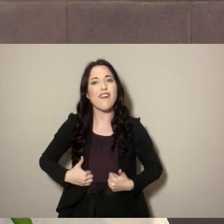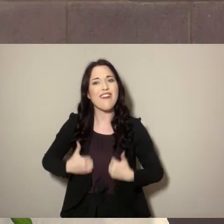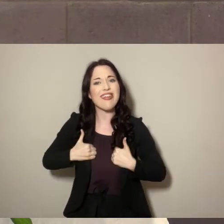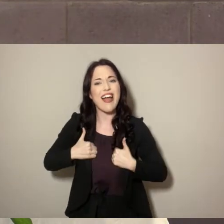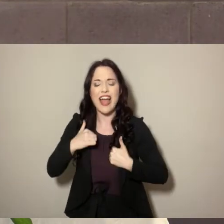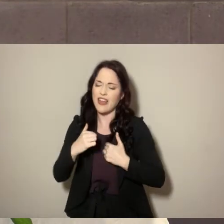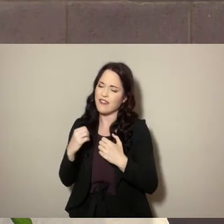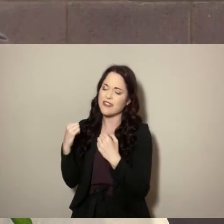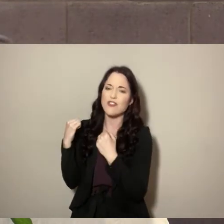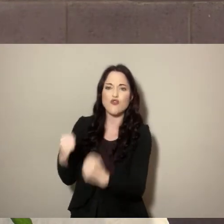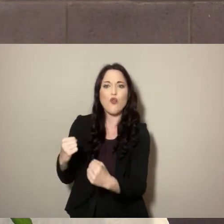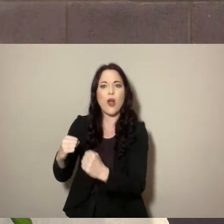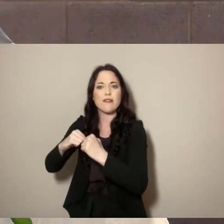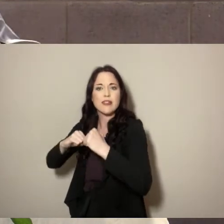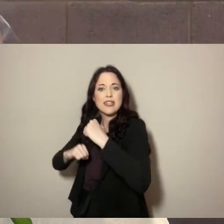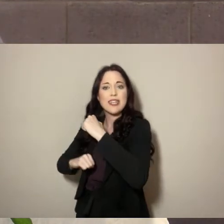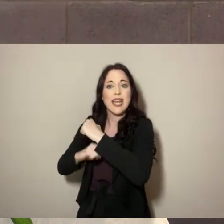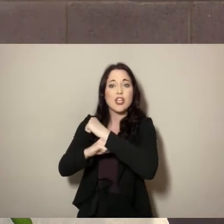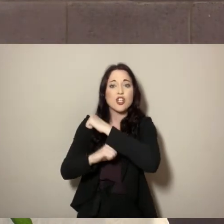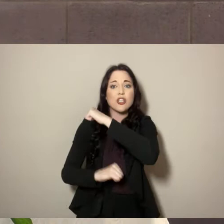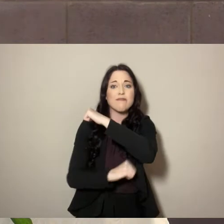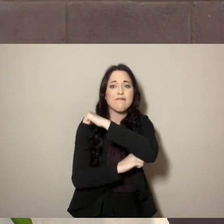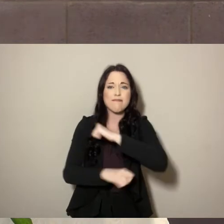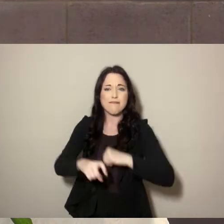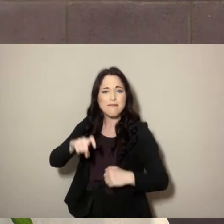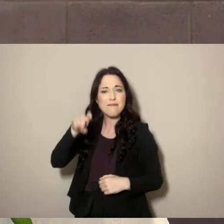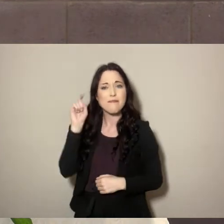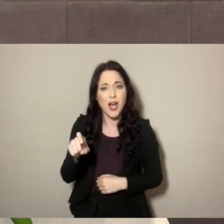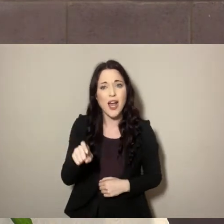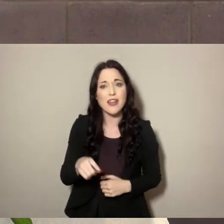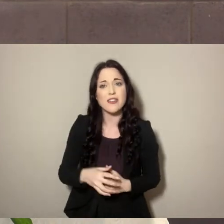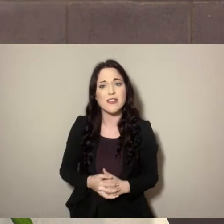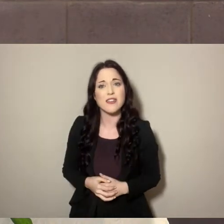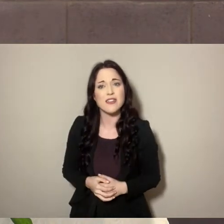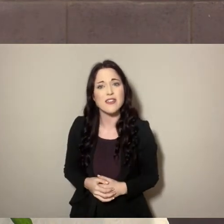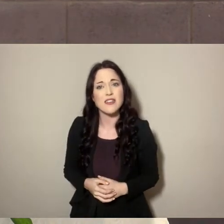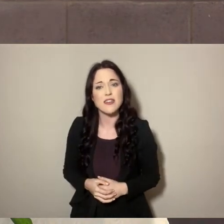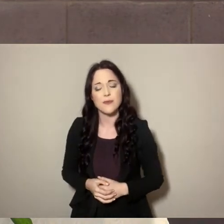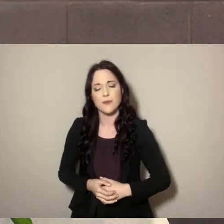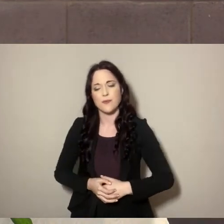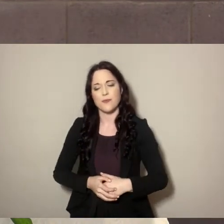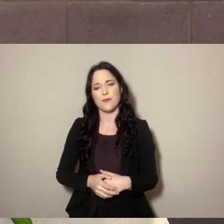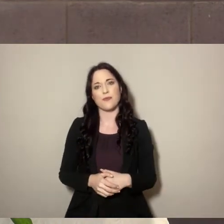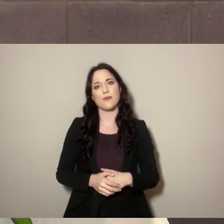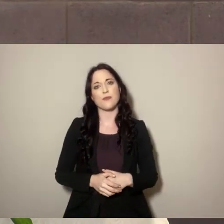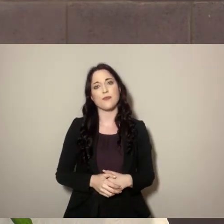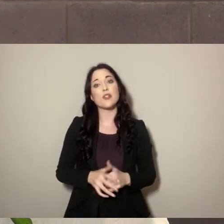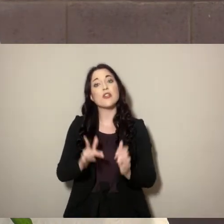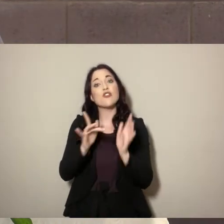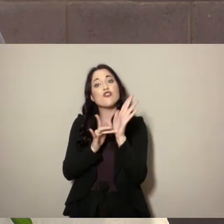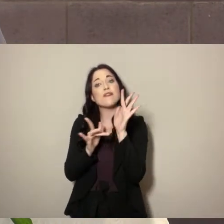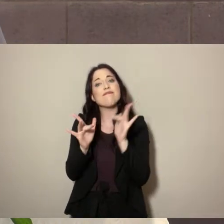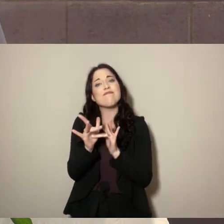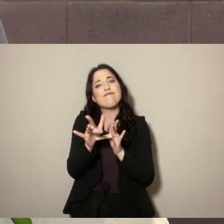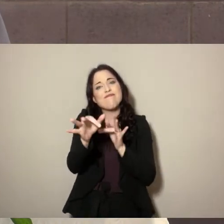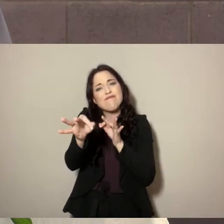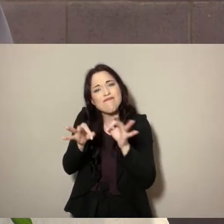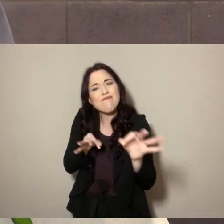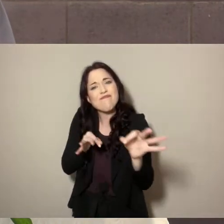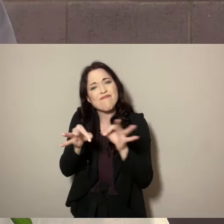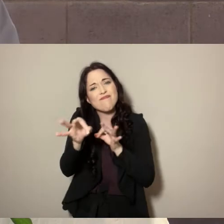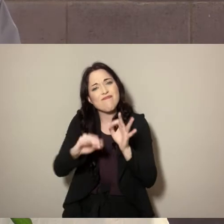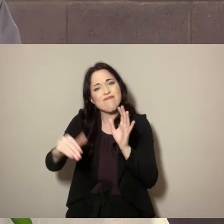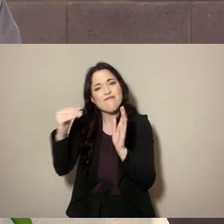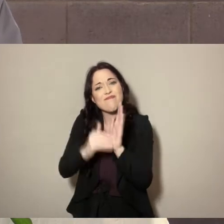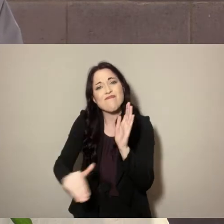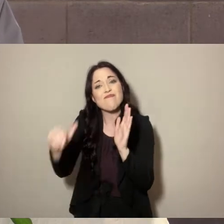solid. Build your lives on strong foundation. When Jesus talks in the Sermon on the Mount about